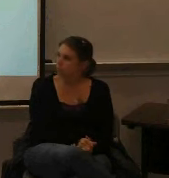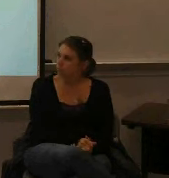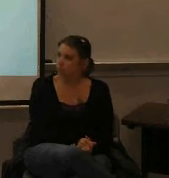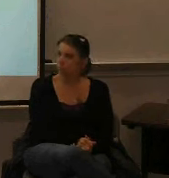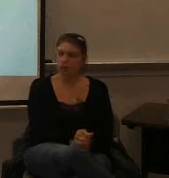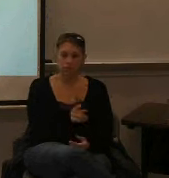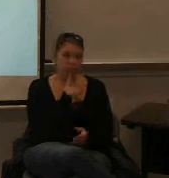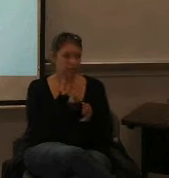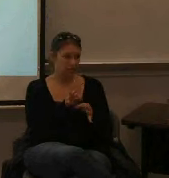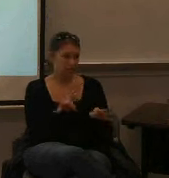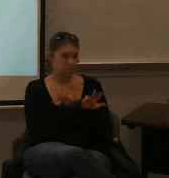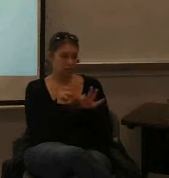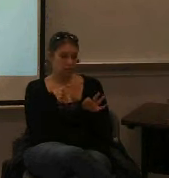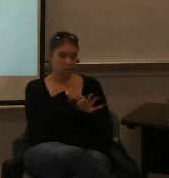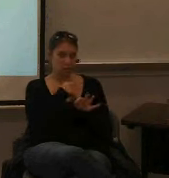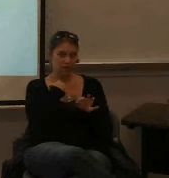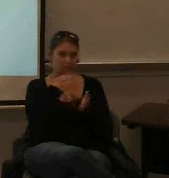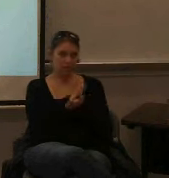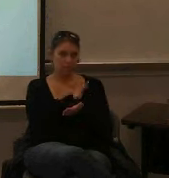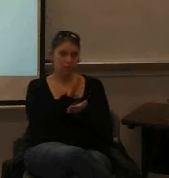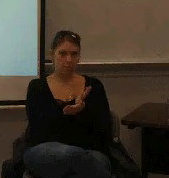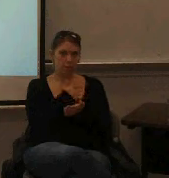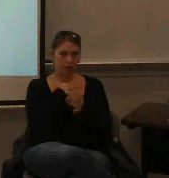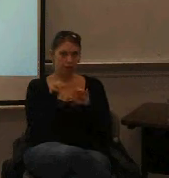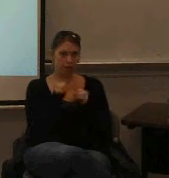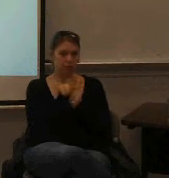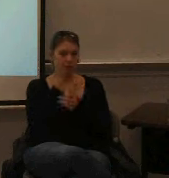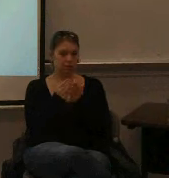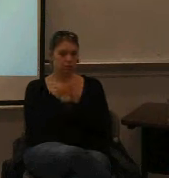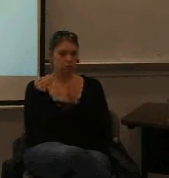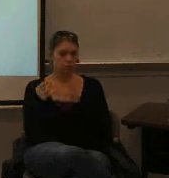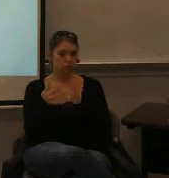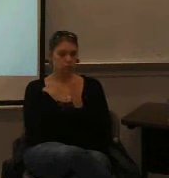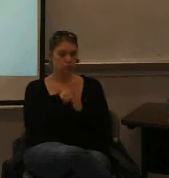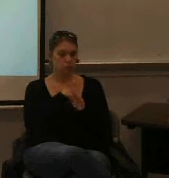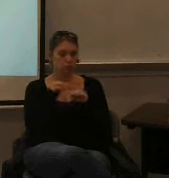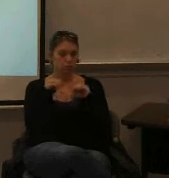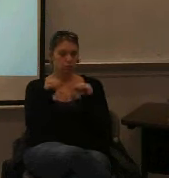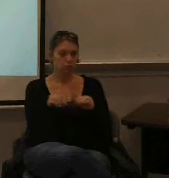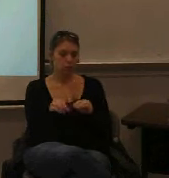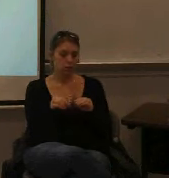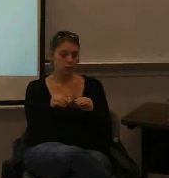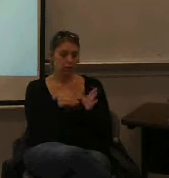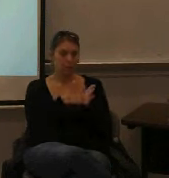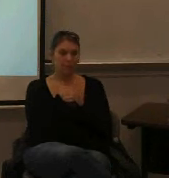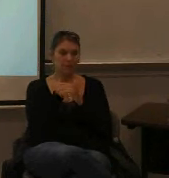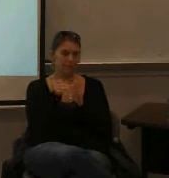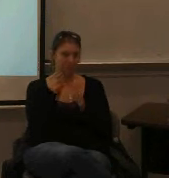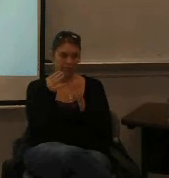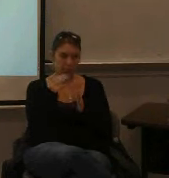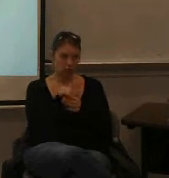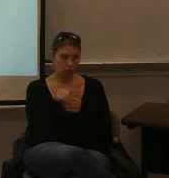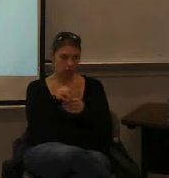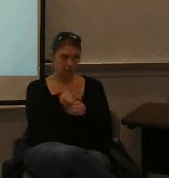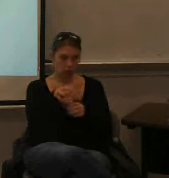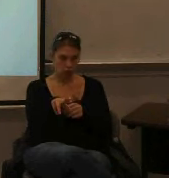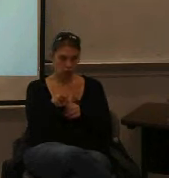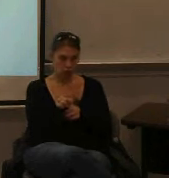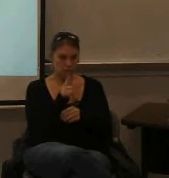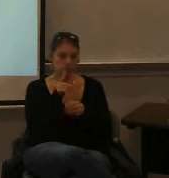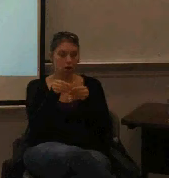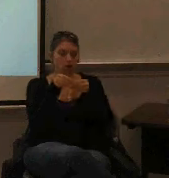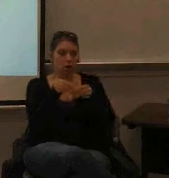So it does matter, and we have a paper that I did with some students where we've actually put the millions of dollars in the U.S. are